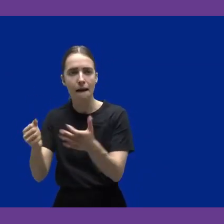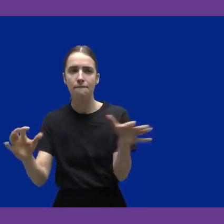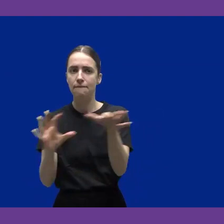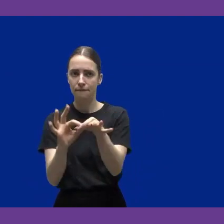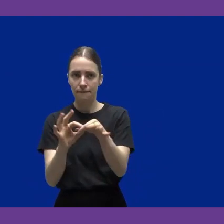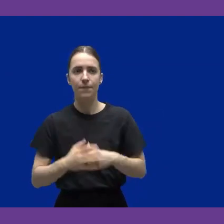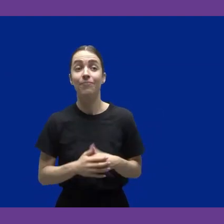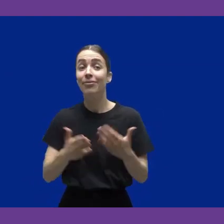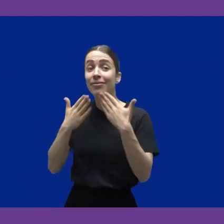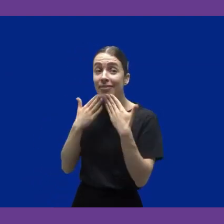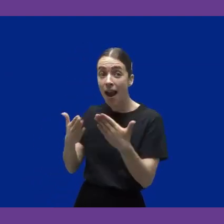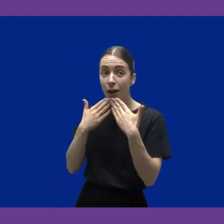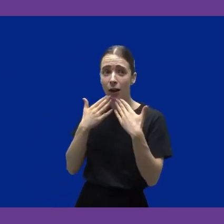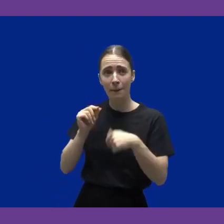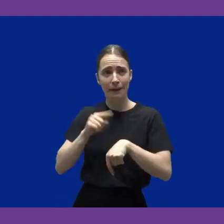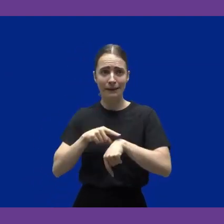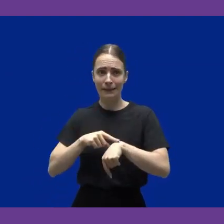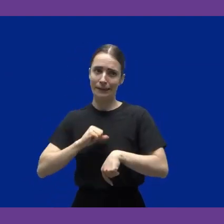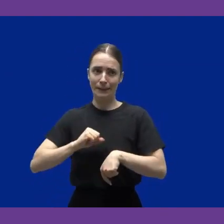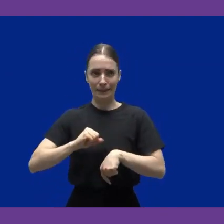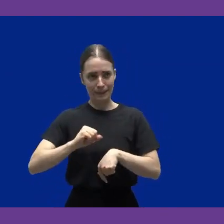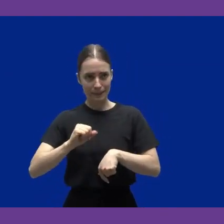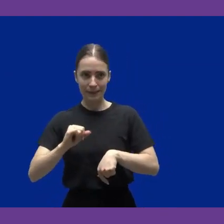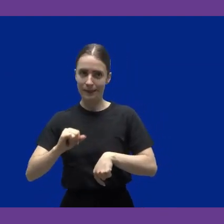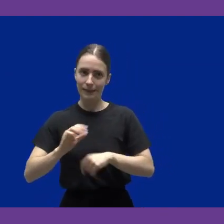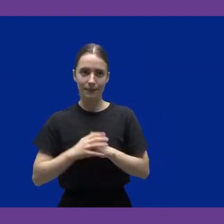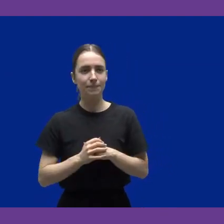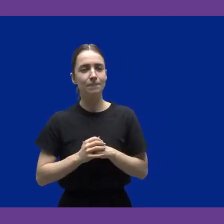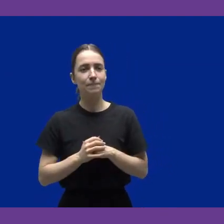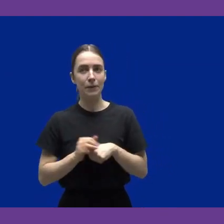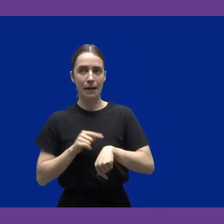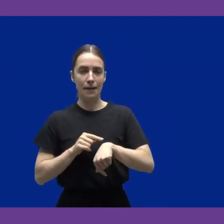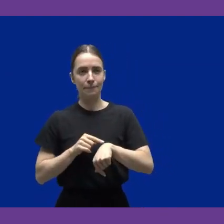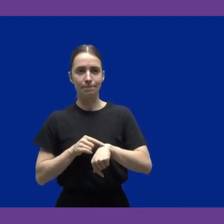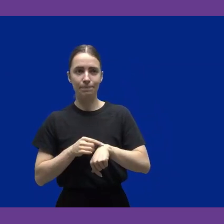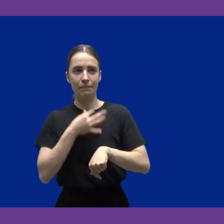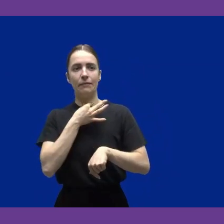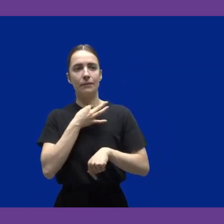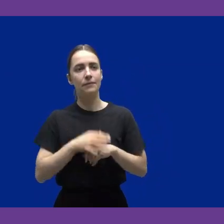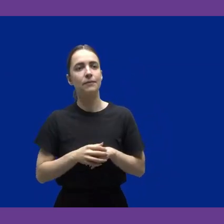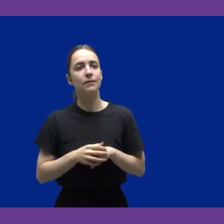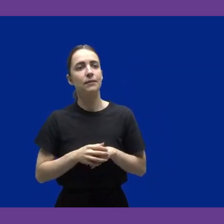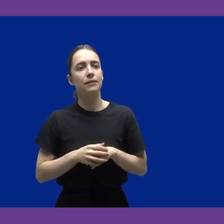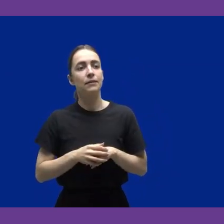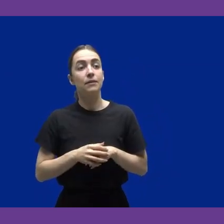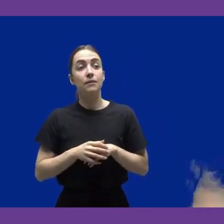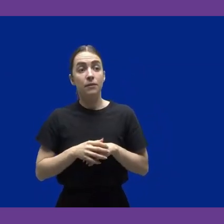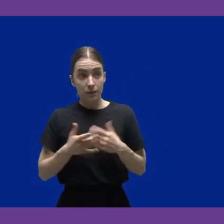end. Please have a look at the feedback form that